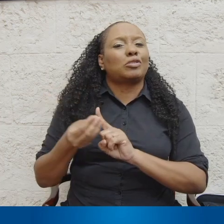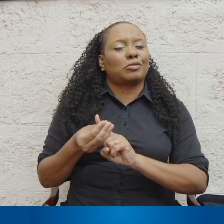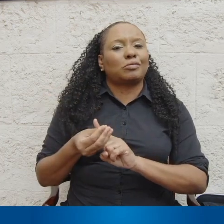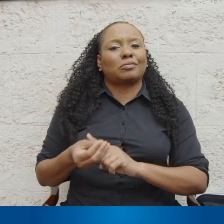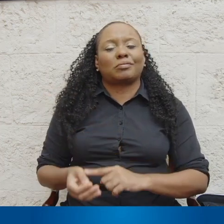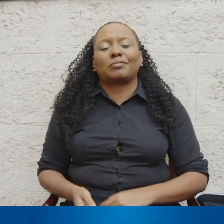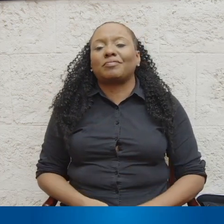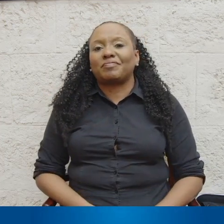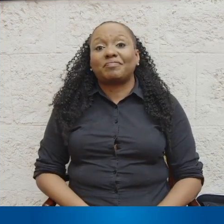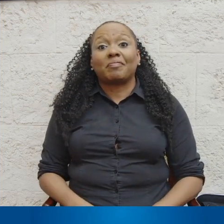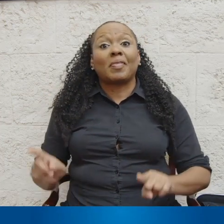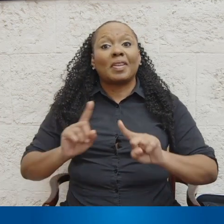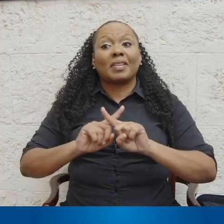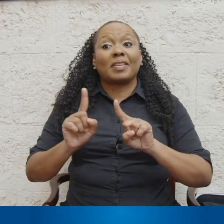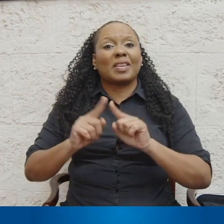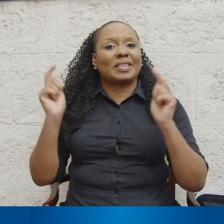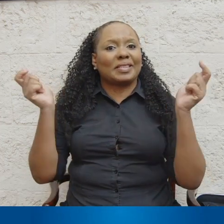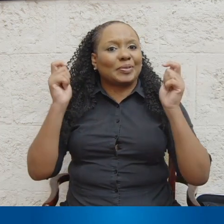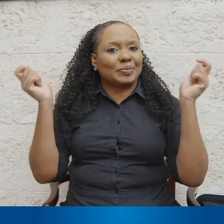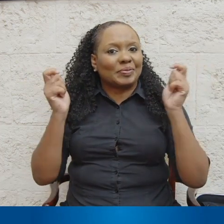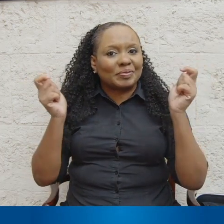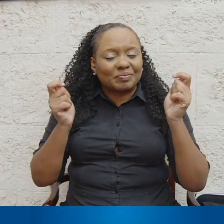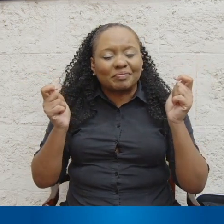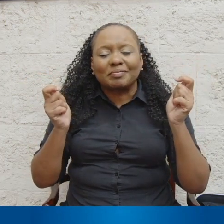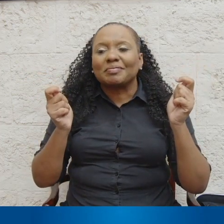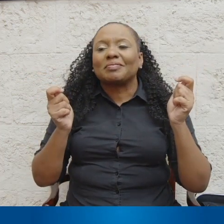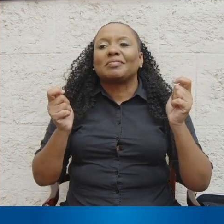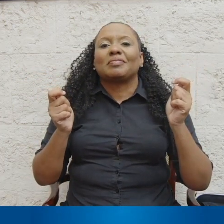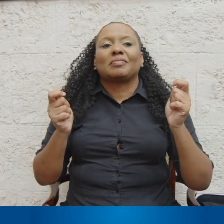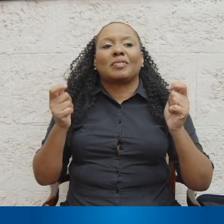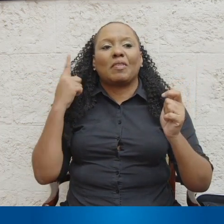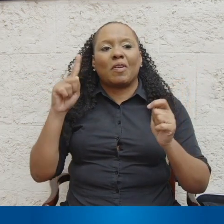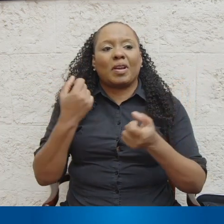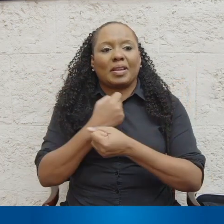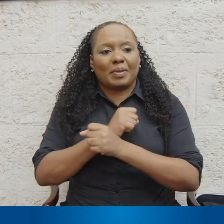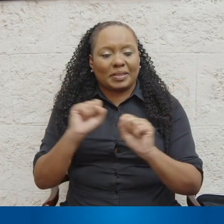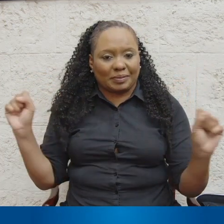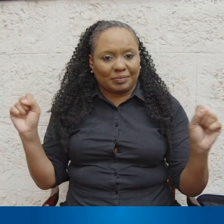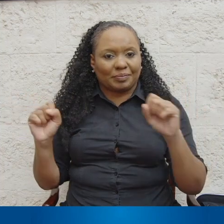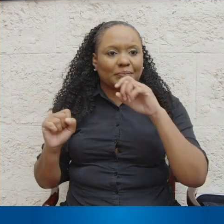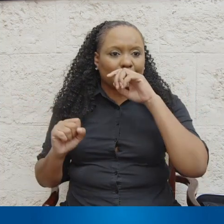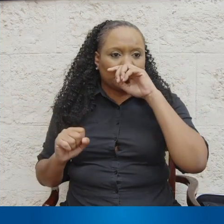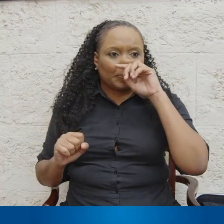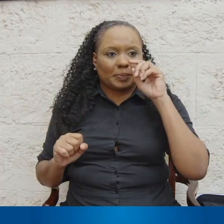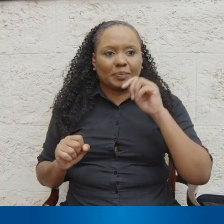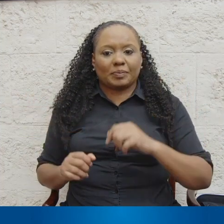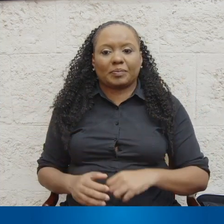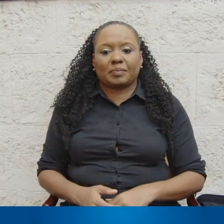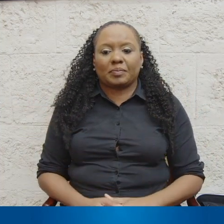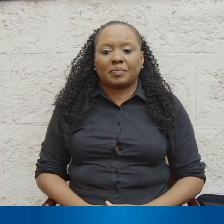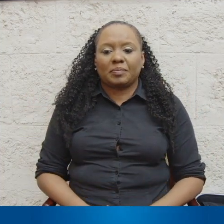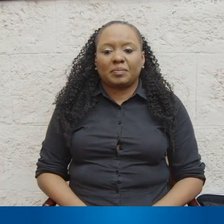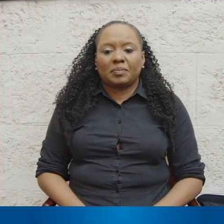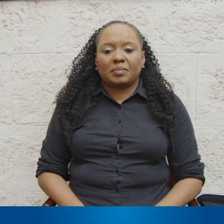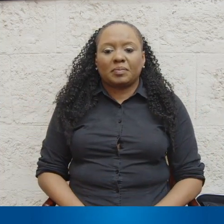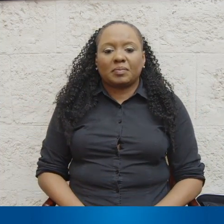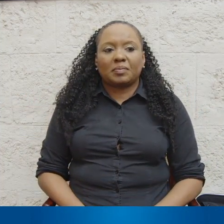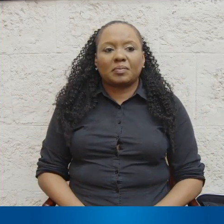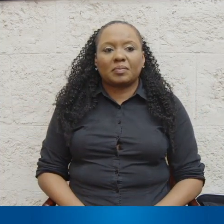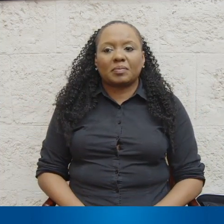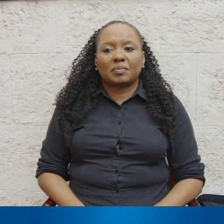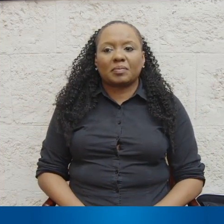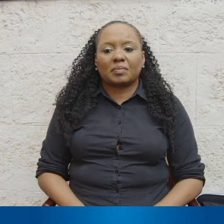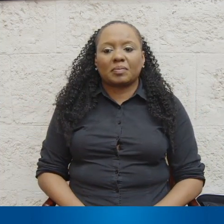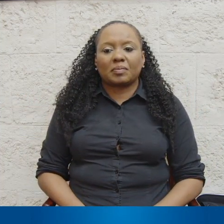bringing this year in the context of the entire season of emancipation. So crop over falls within that season of emancipation. That's